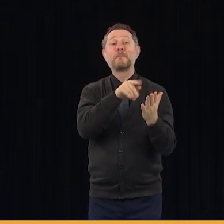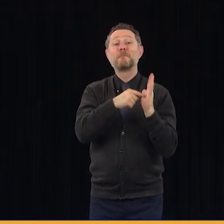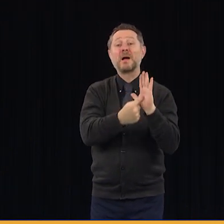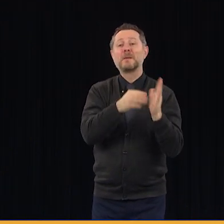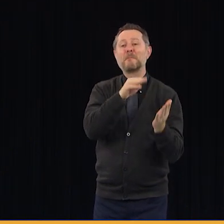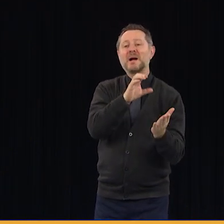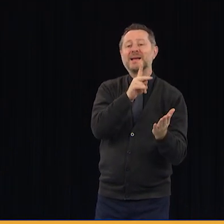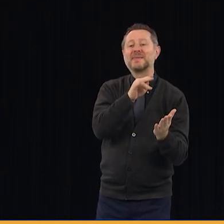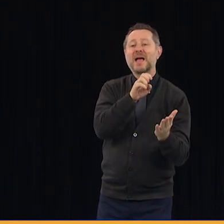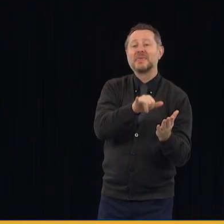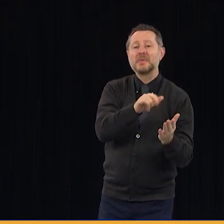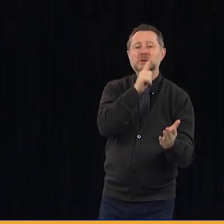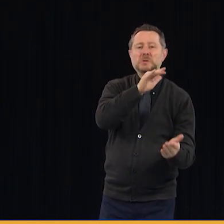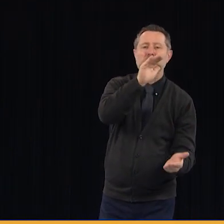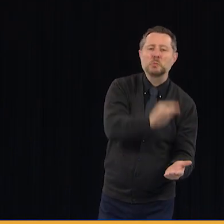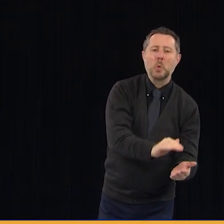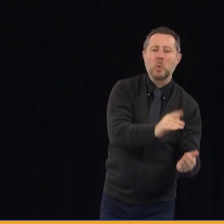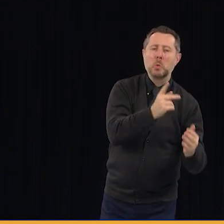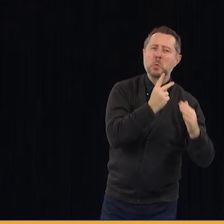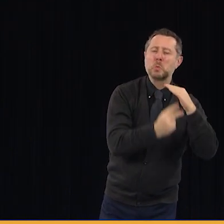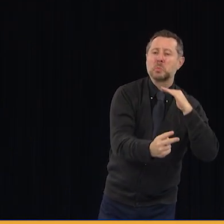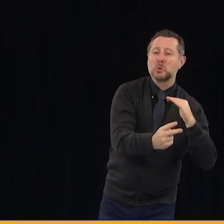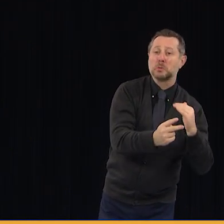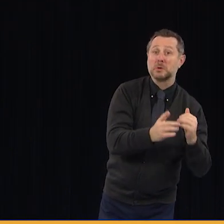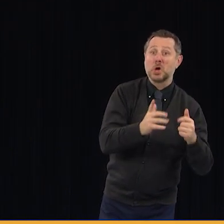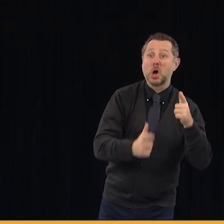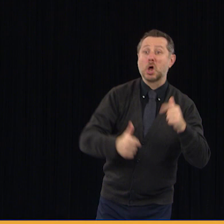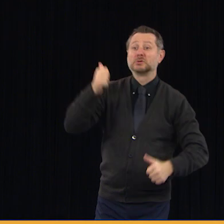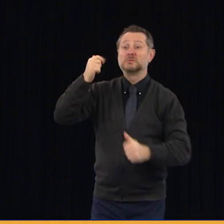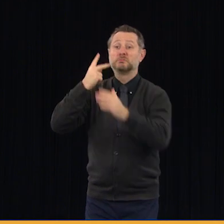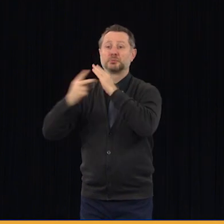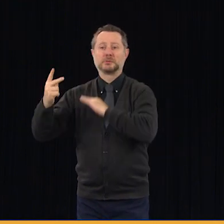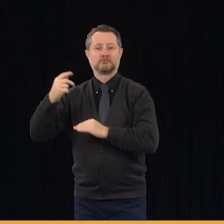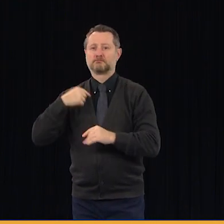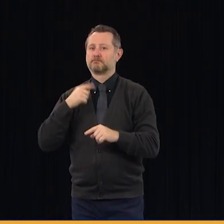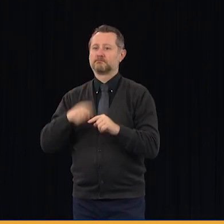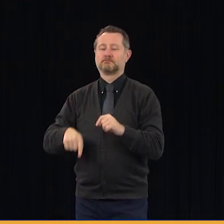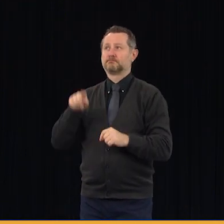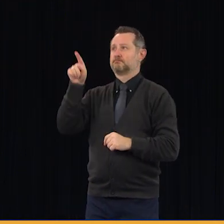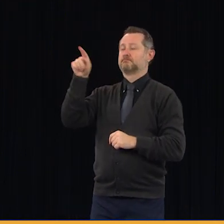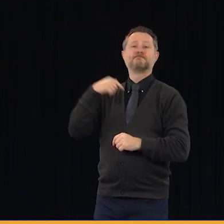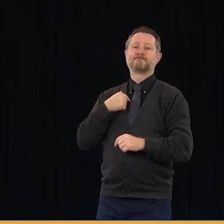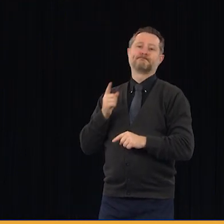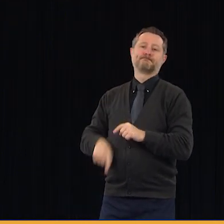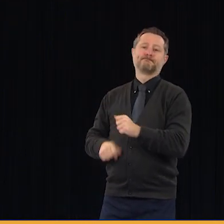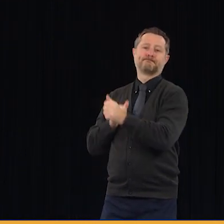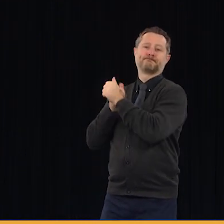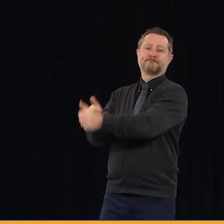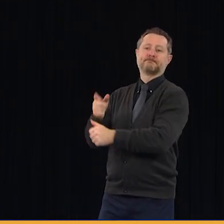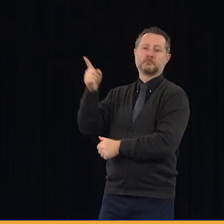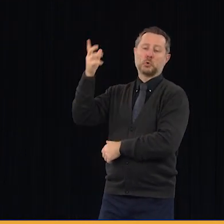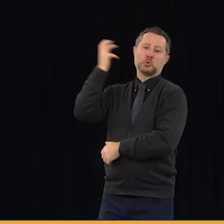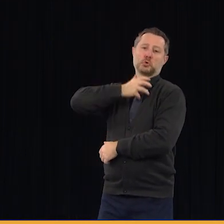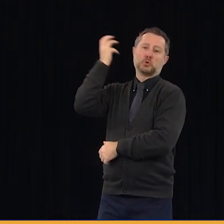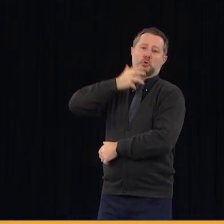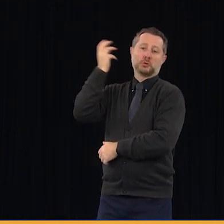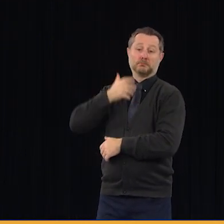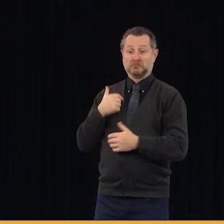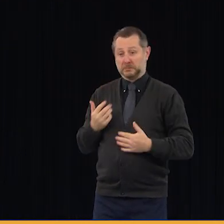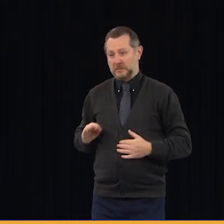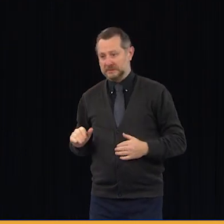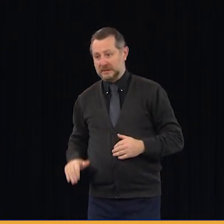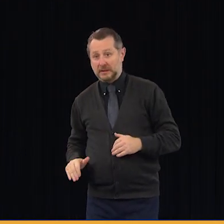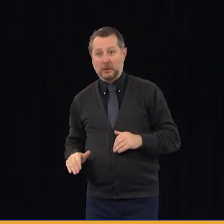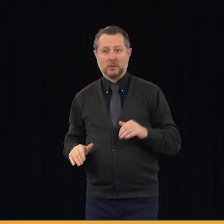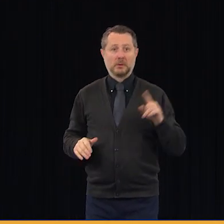110,000. I believe that 90,000, we have a plan to get to 110, converting dormitories, et cetera, but it